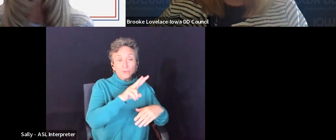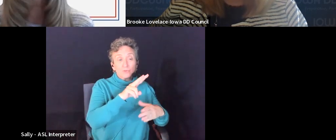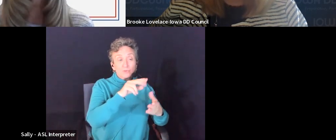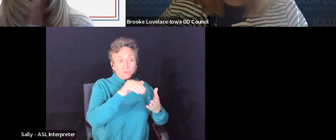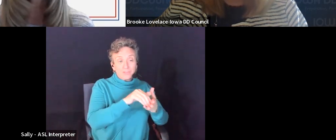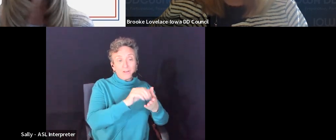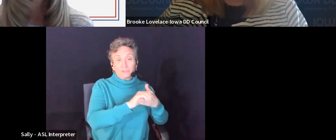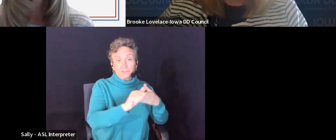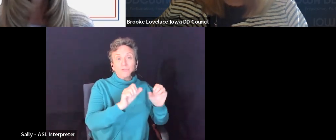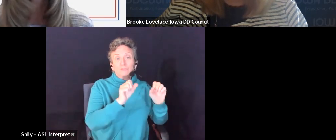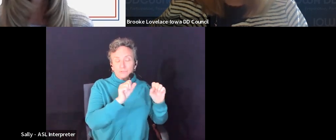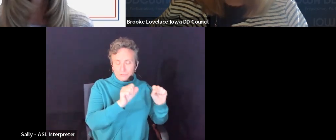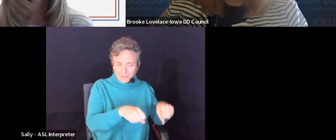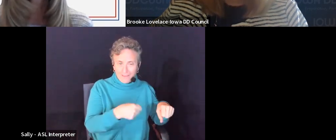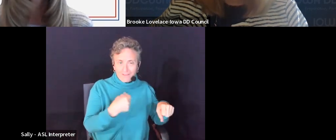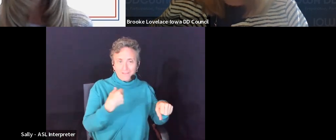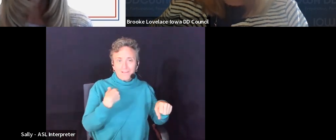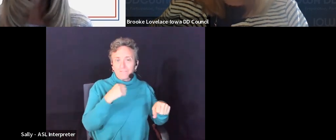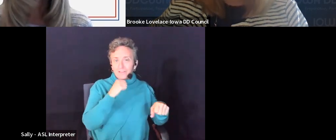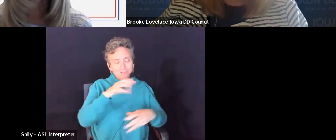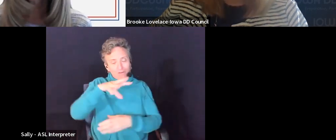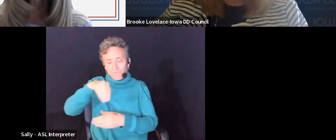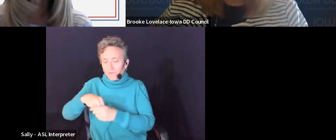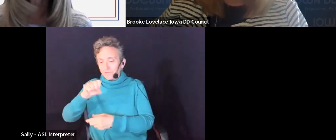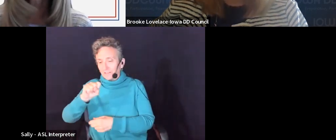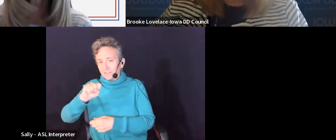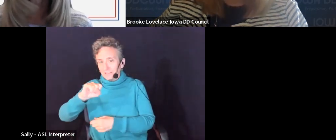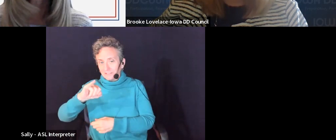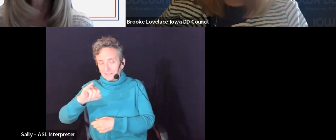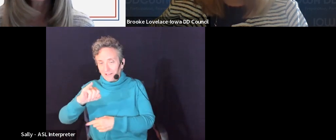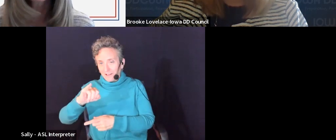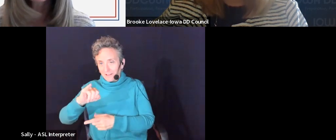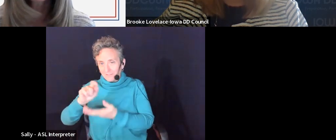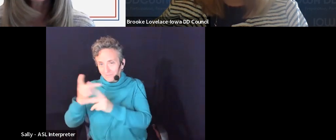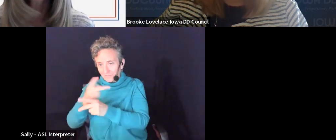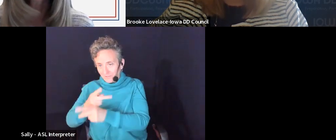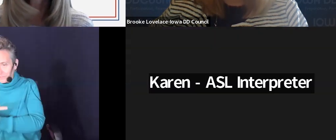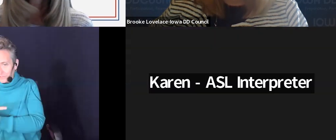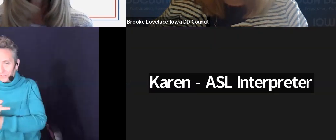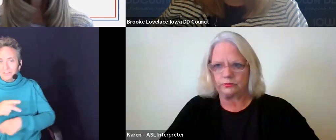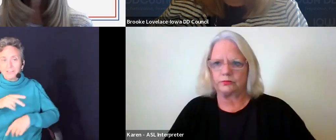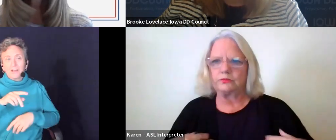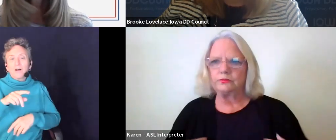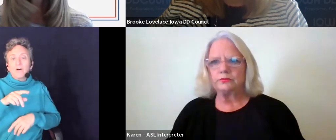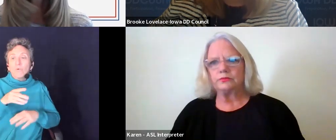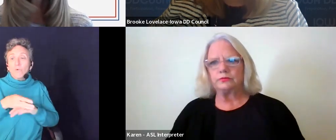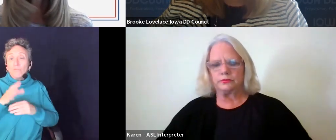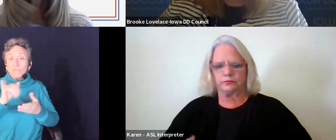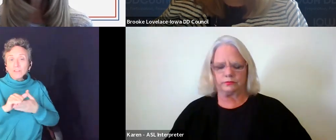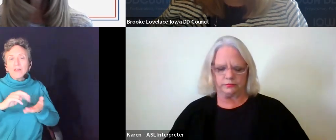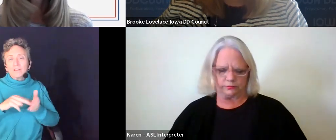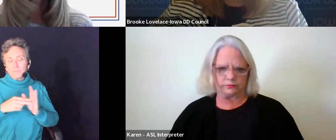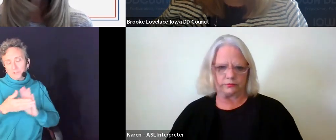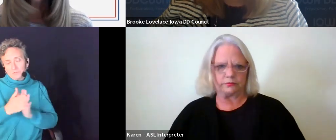not considered in that calculation. Now, funds over 100,000 are treated as a resource. So,